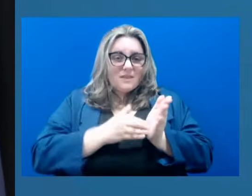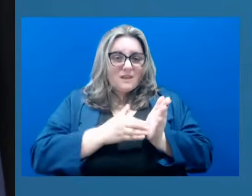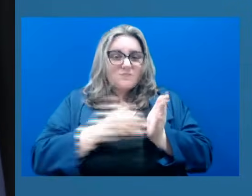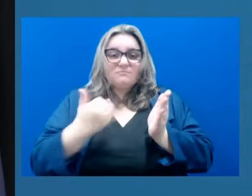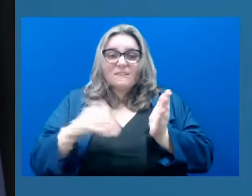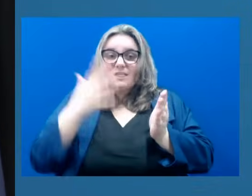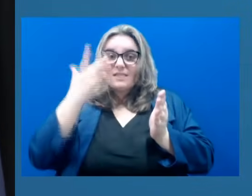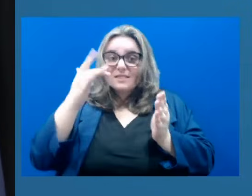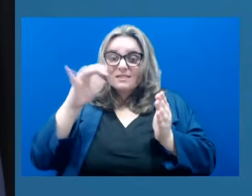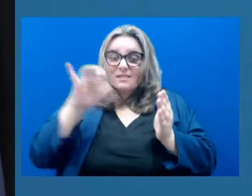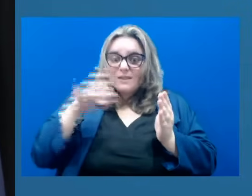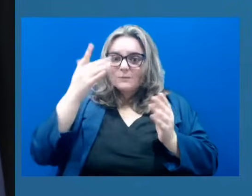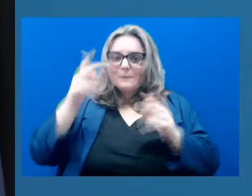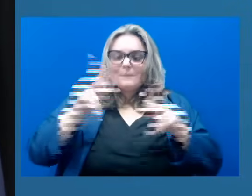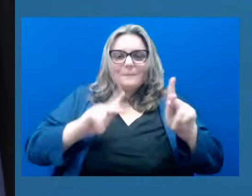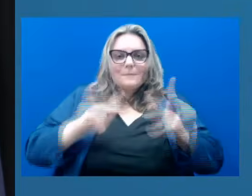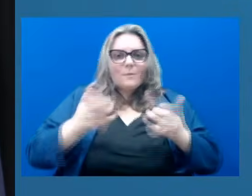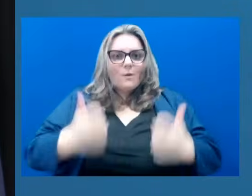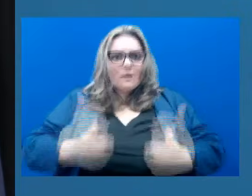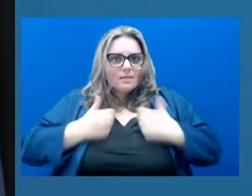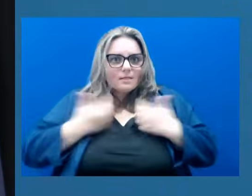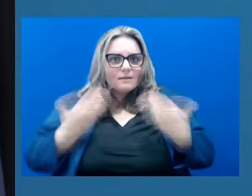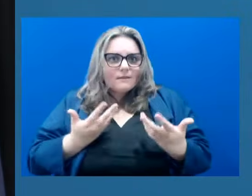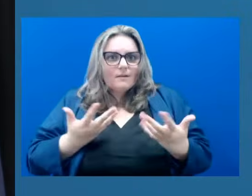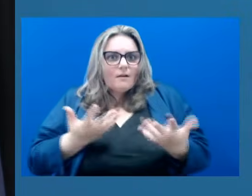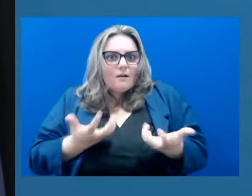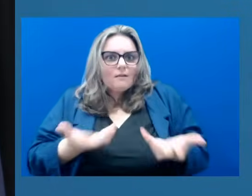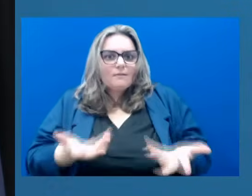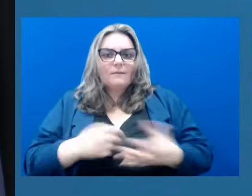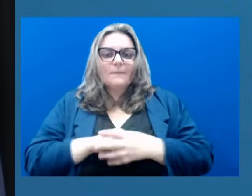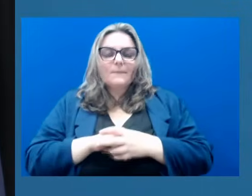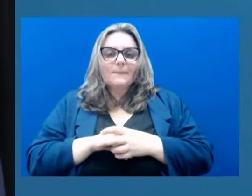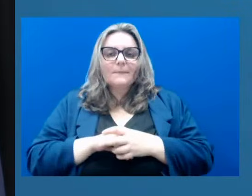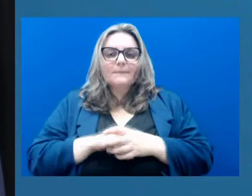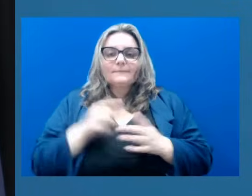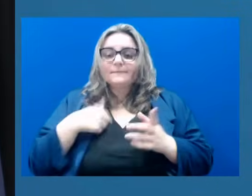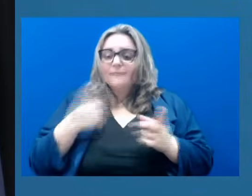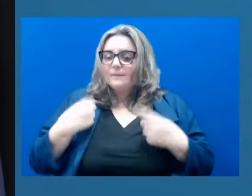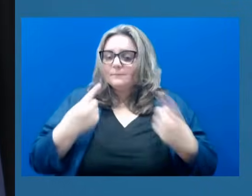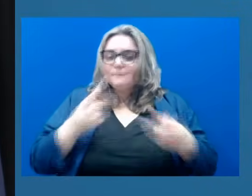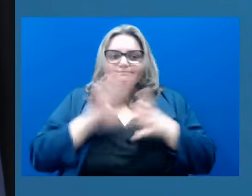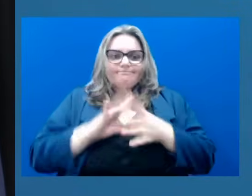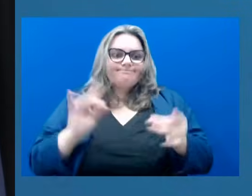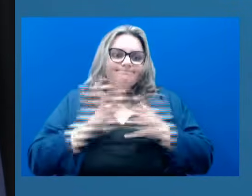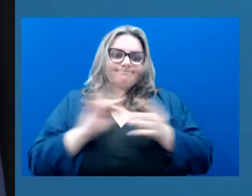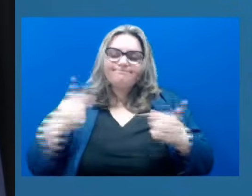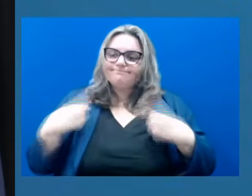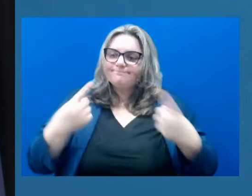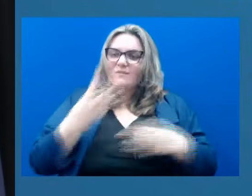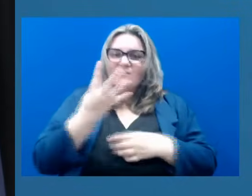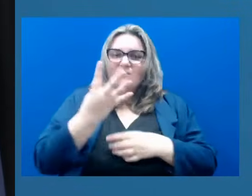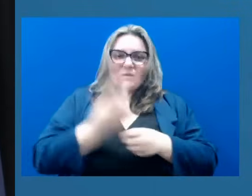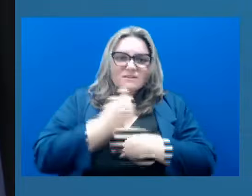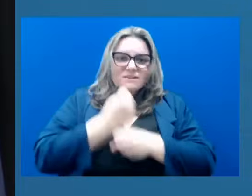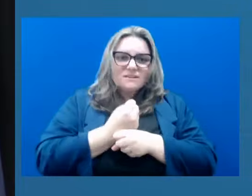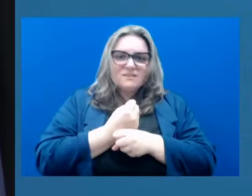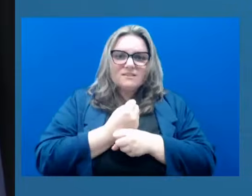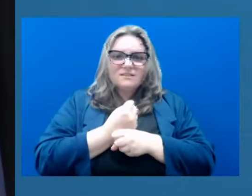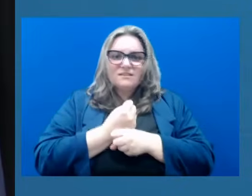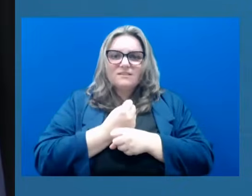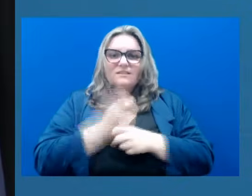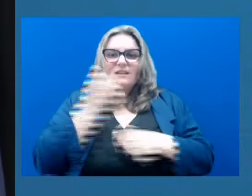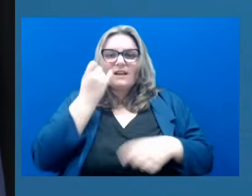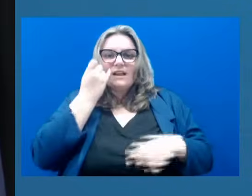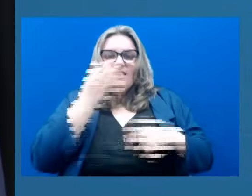desirable. But you know what the best part of this? I've been saying this for 4 straight years. You build more supply, the prices will go down,